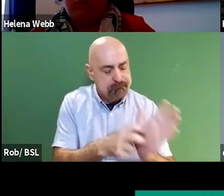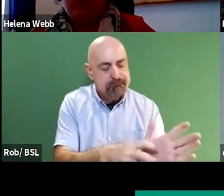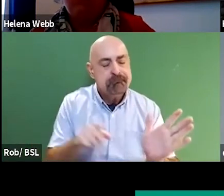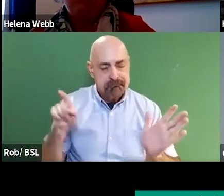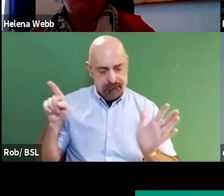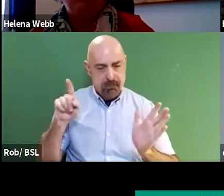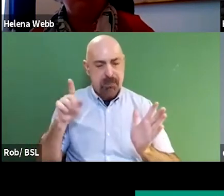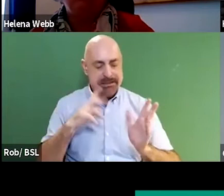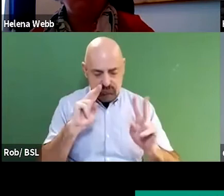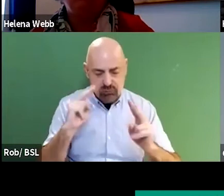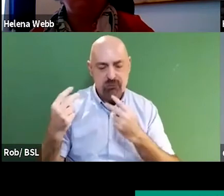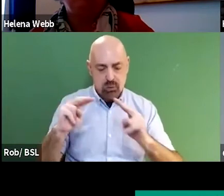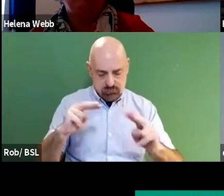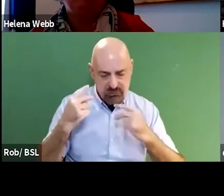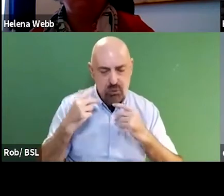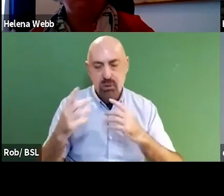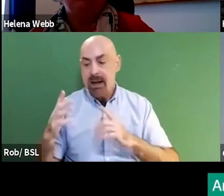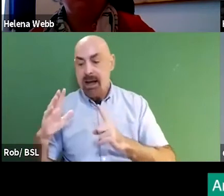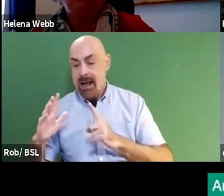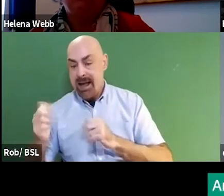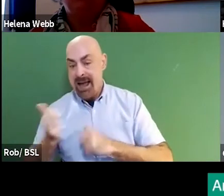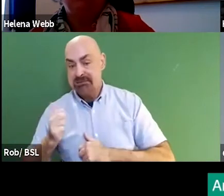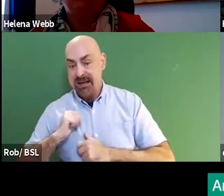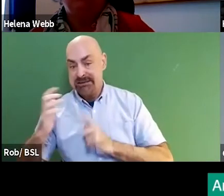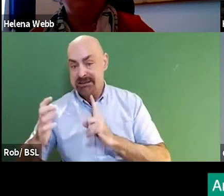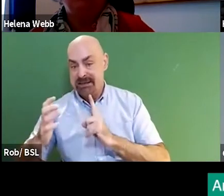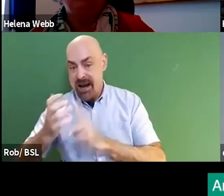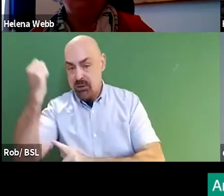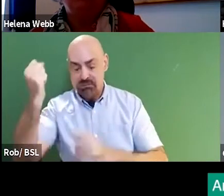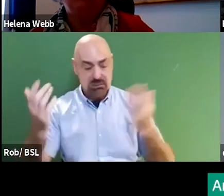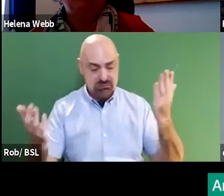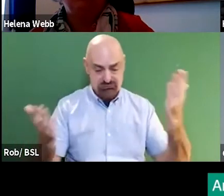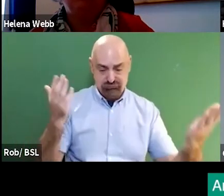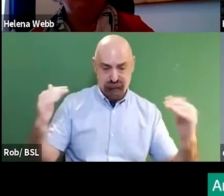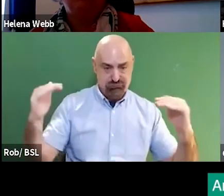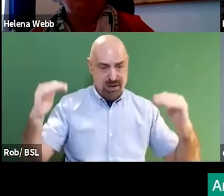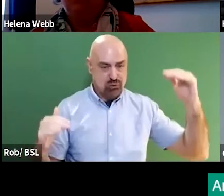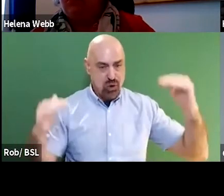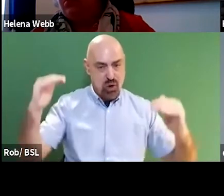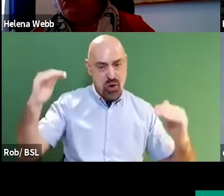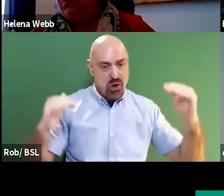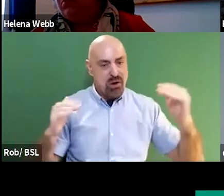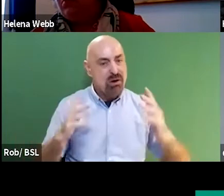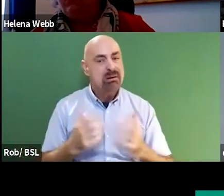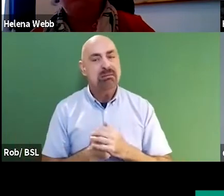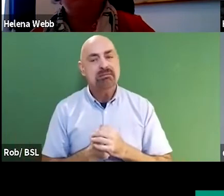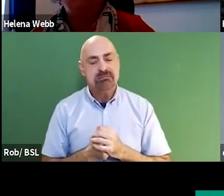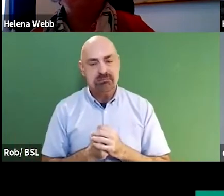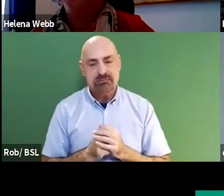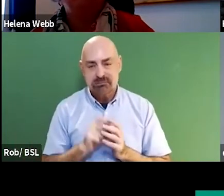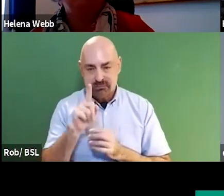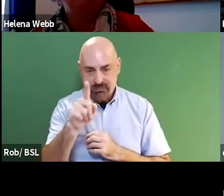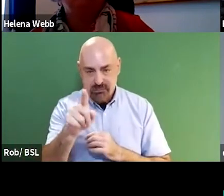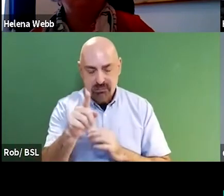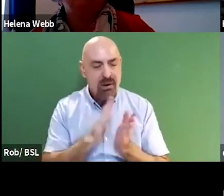reviewed against expected outcomes. I don't know if any of my colleagues want to add anything else. I think we've got in